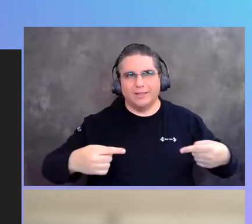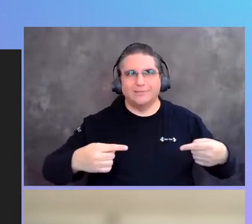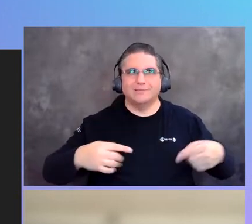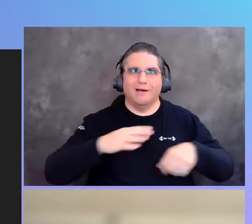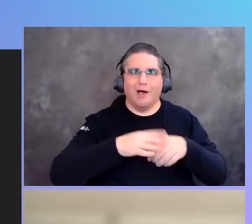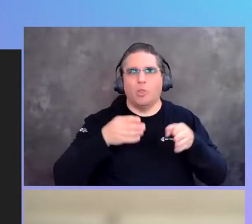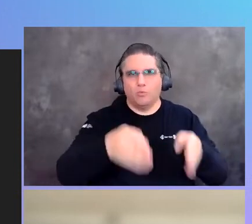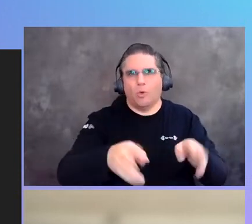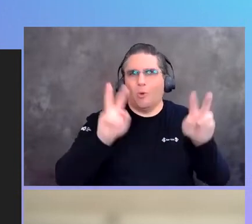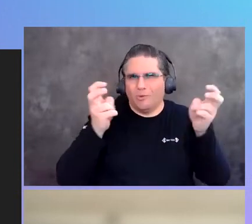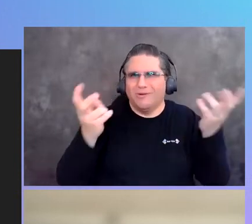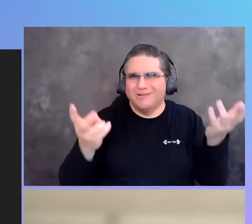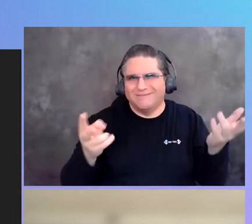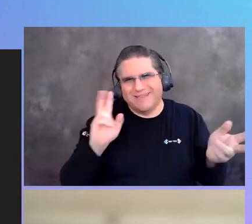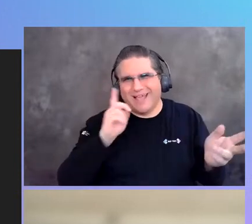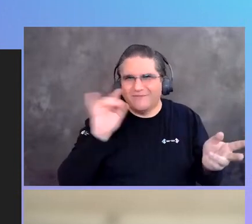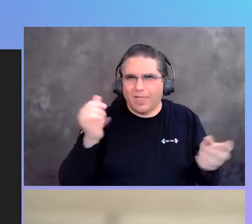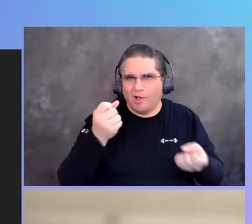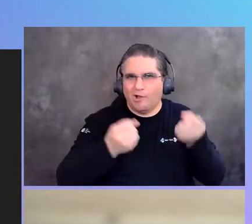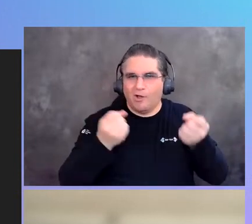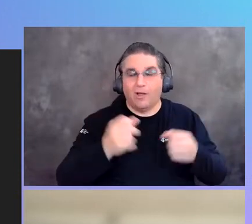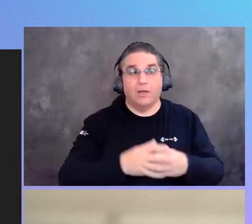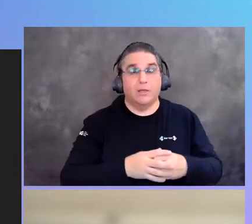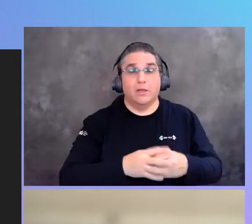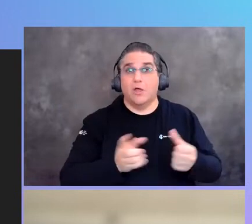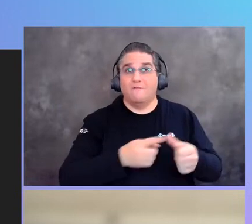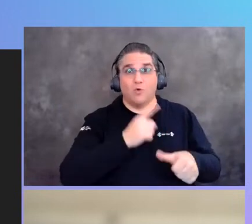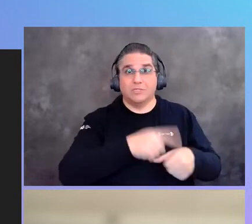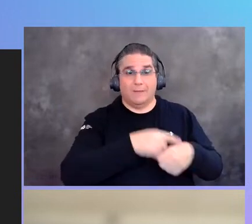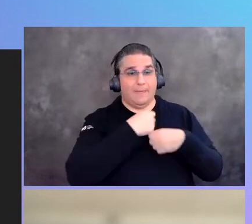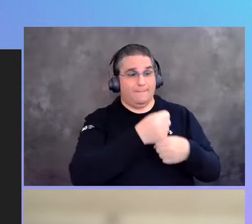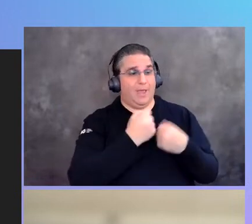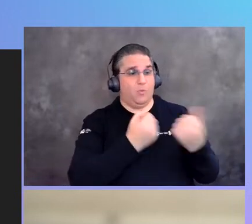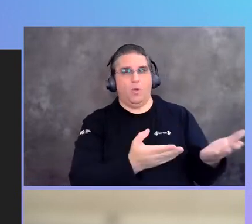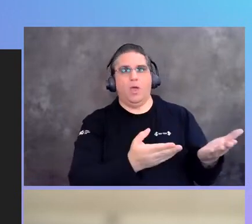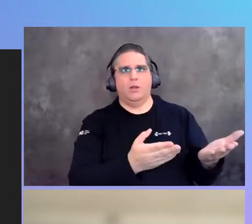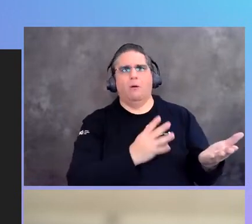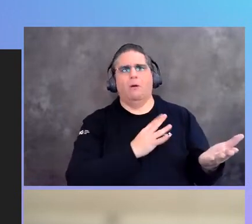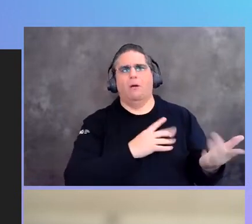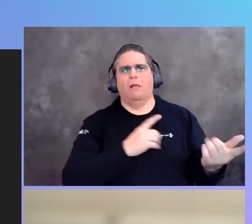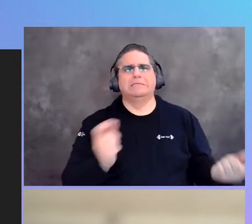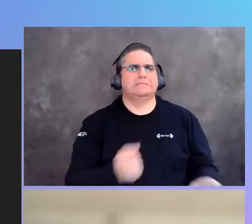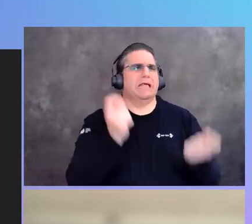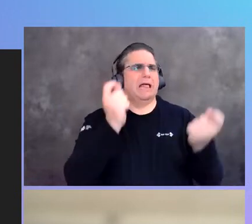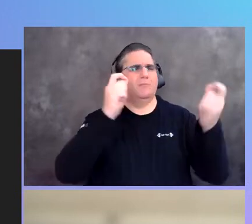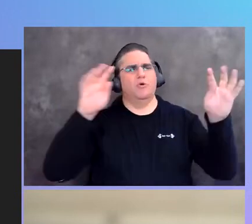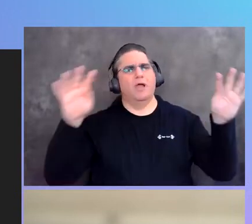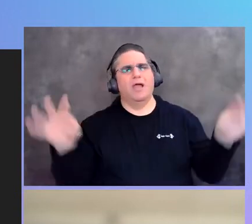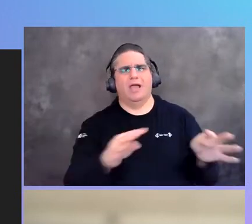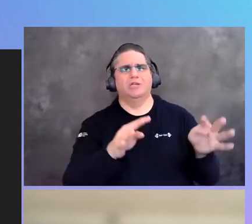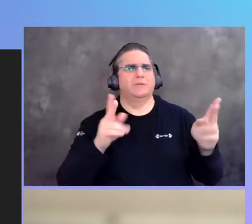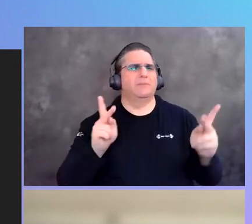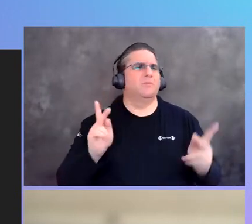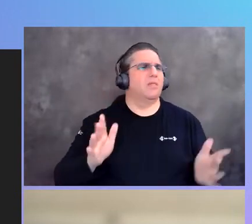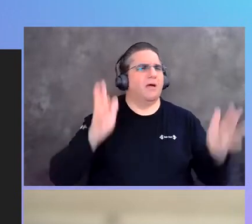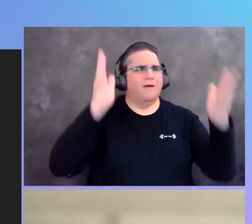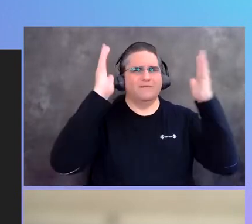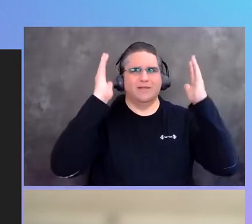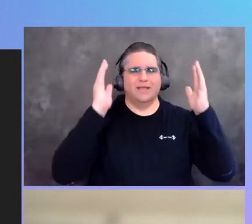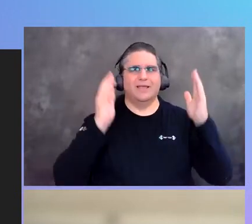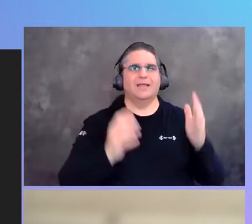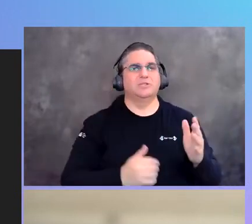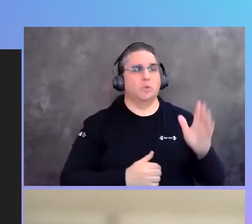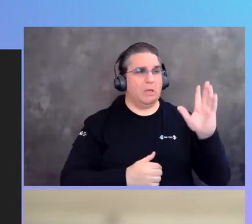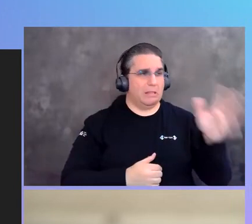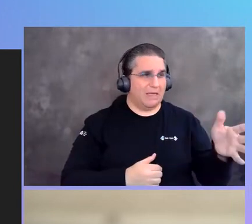managed to do that, they did it, great celebration. They piled out of it, went into the pub, had a few